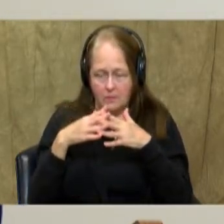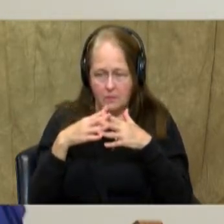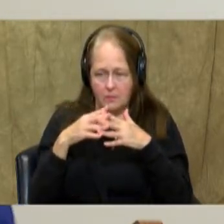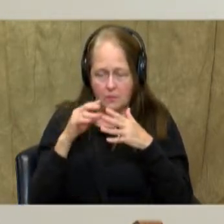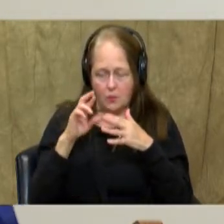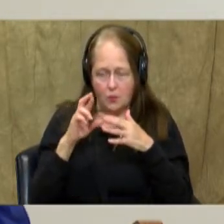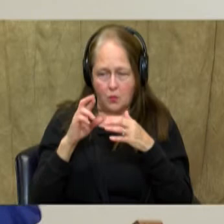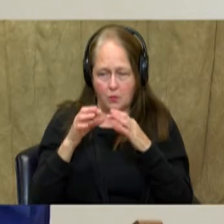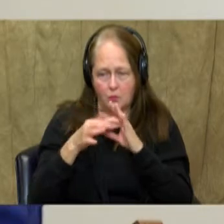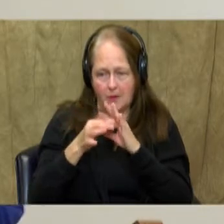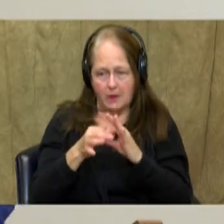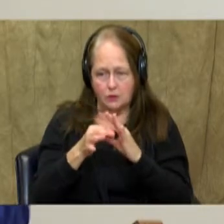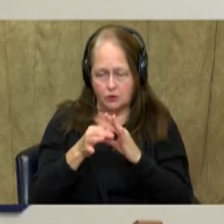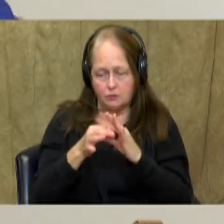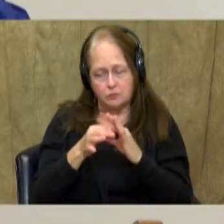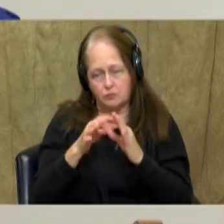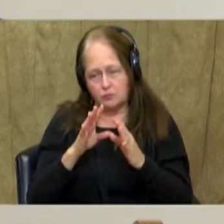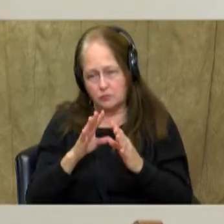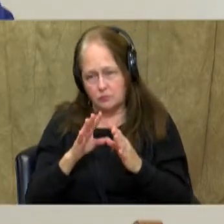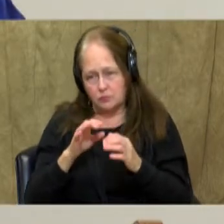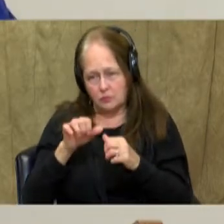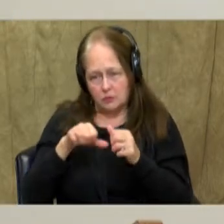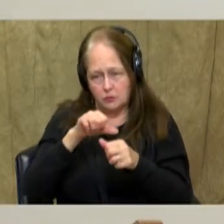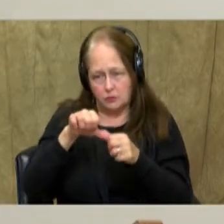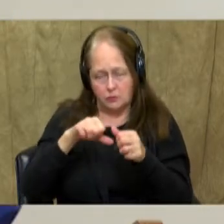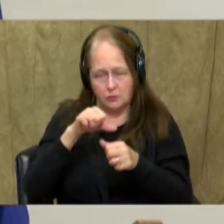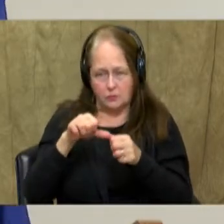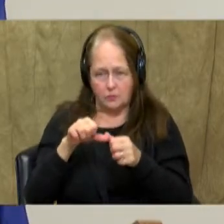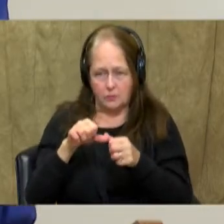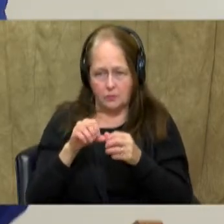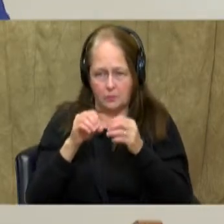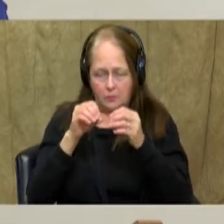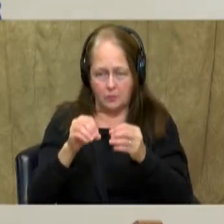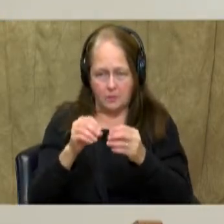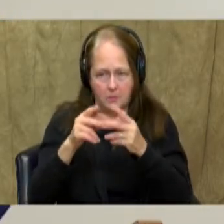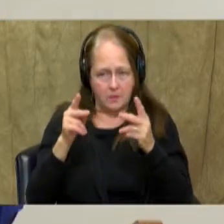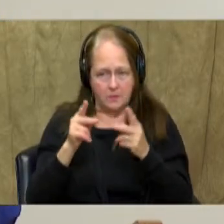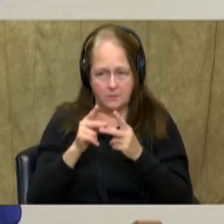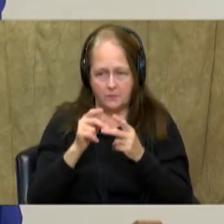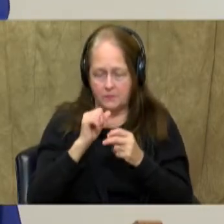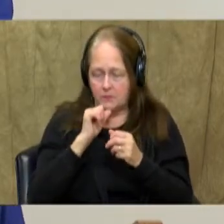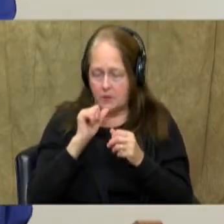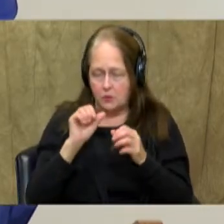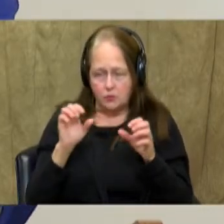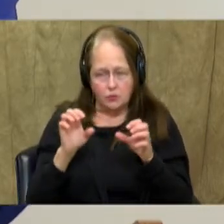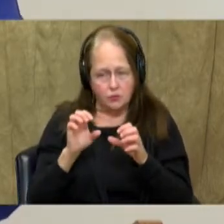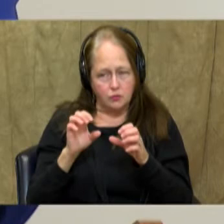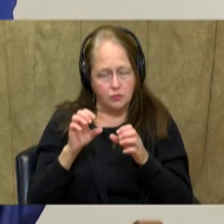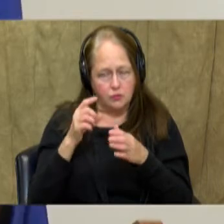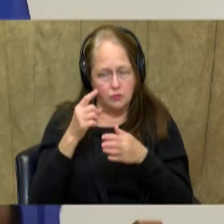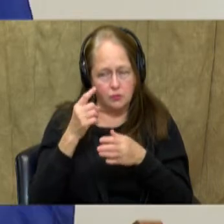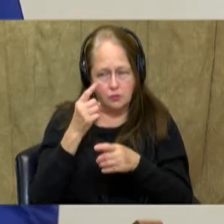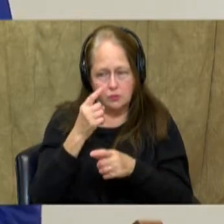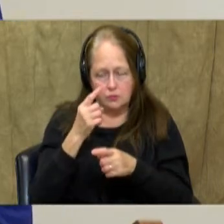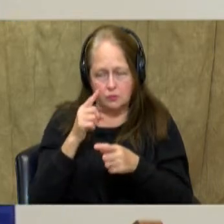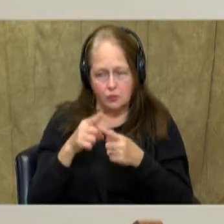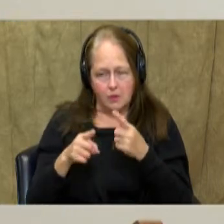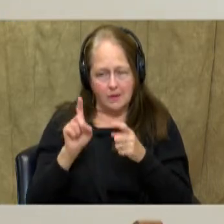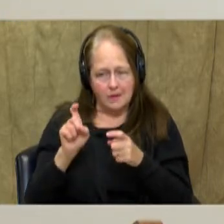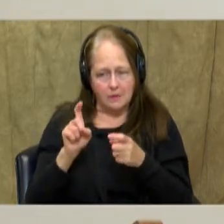the relations. So it was put in place, but it did not do what it was meant to